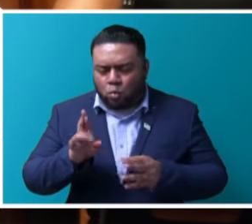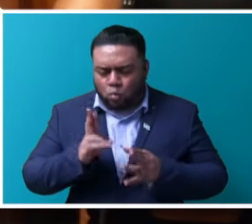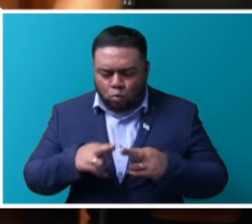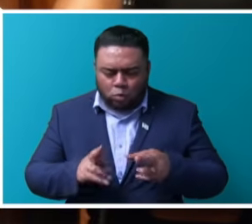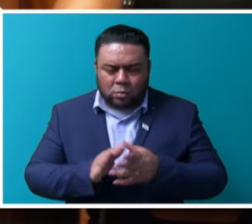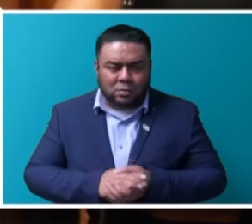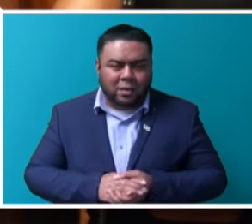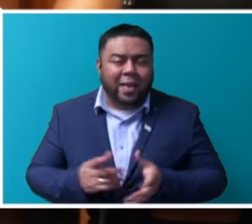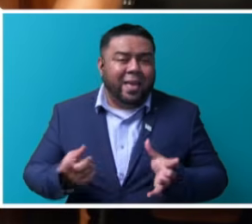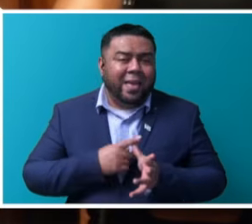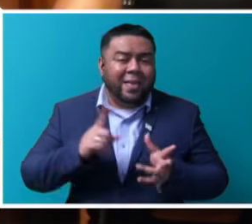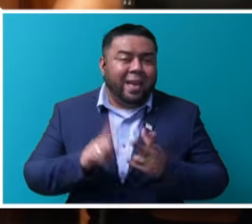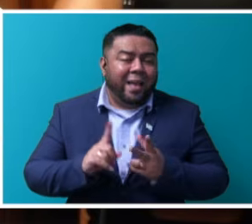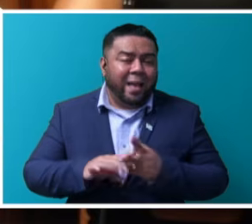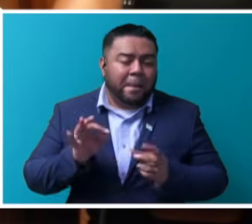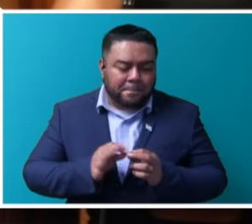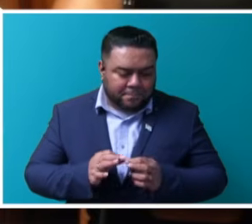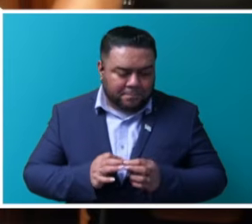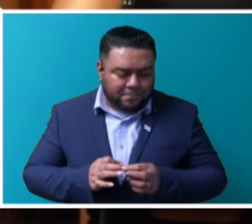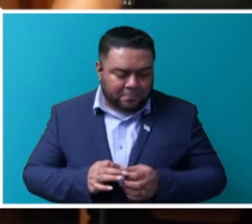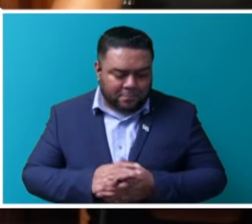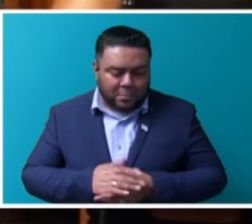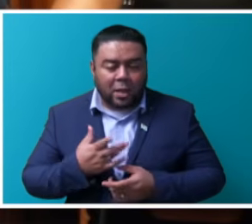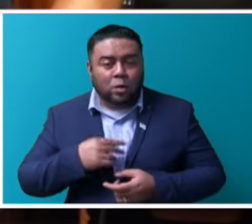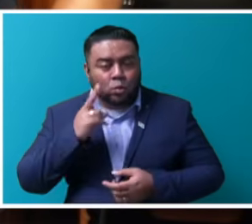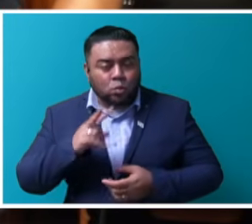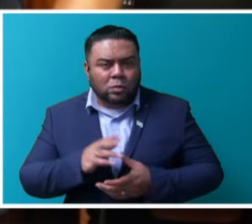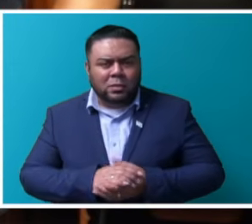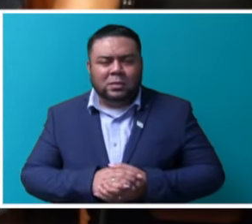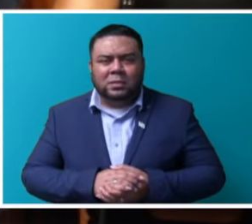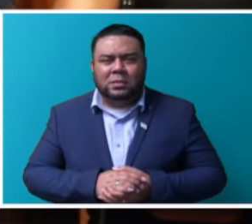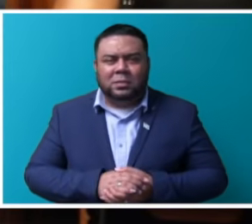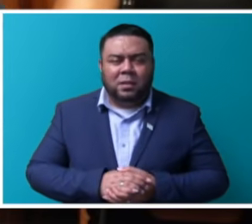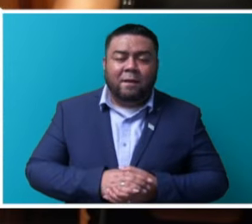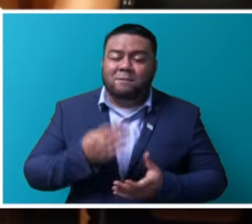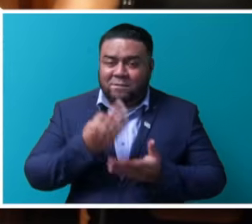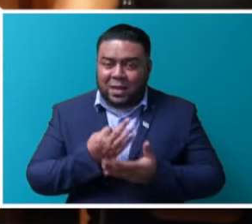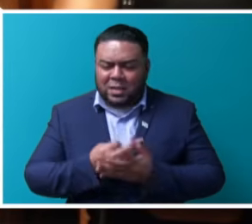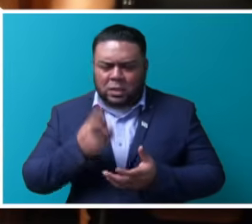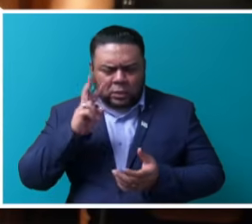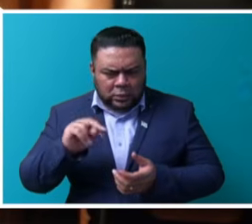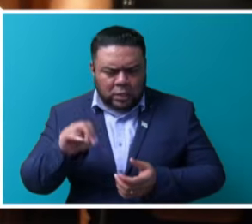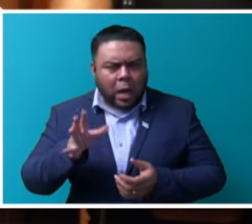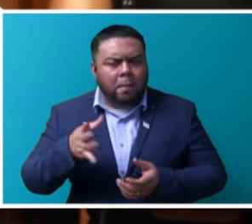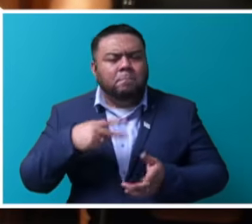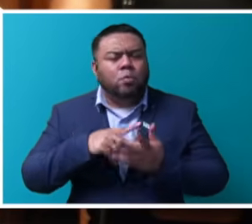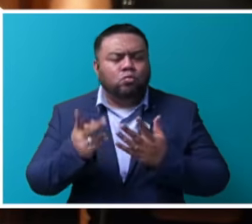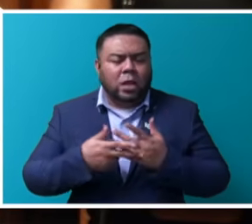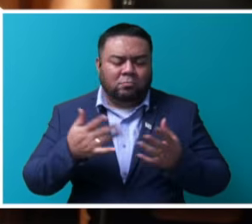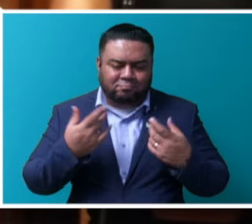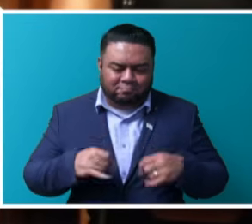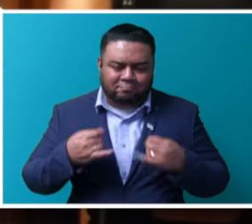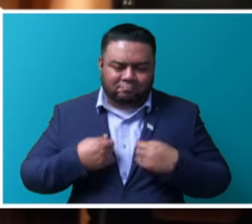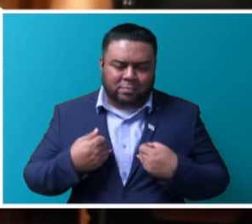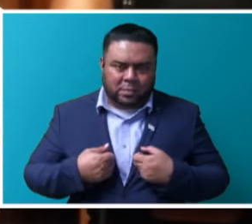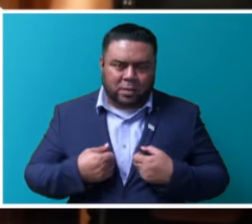recently completed a diagnostic study that looks at the institutional arrangements, funding requirements, and project planning and implementation. Project